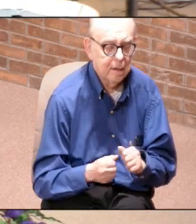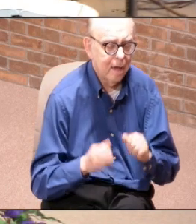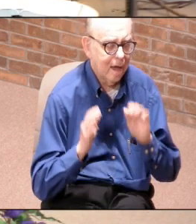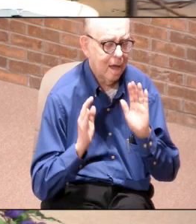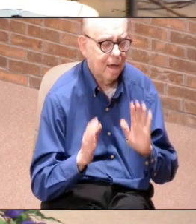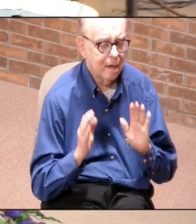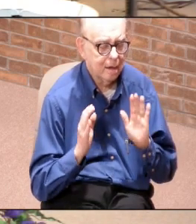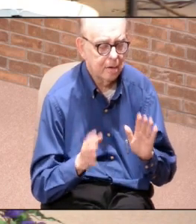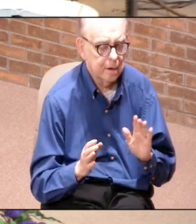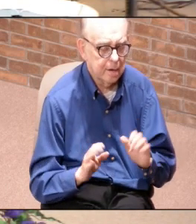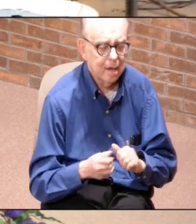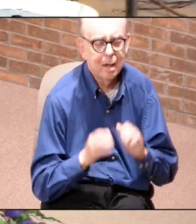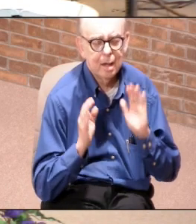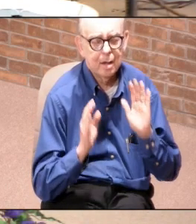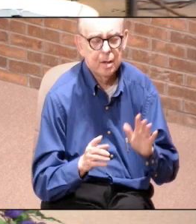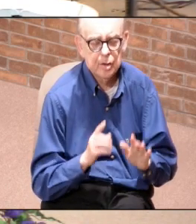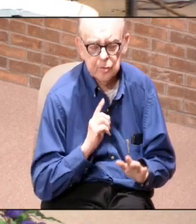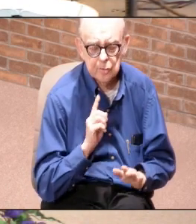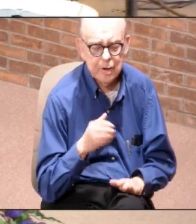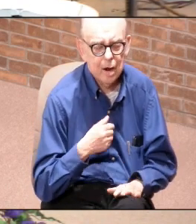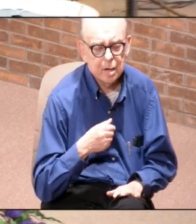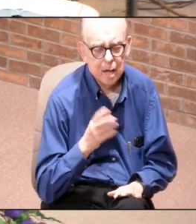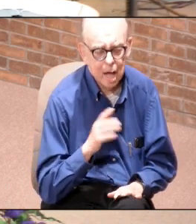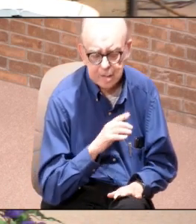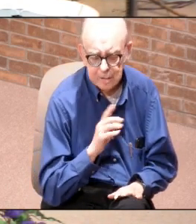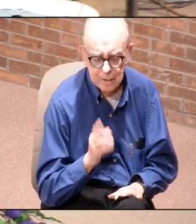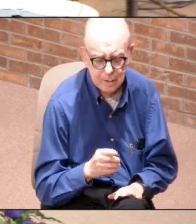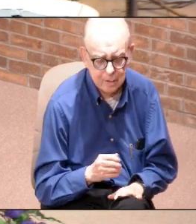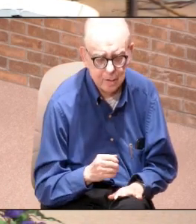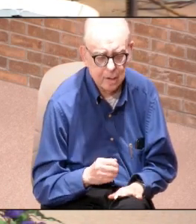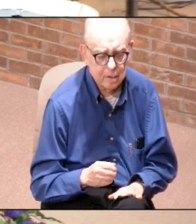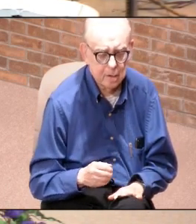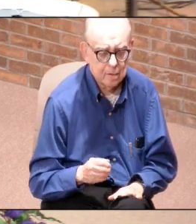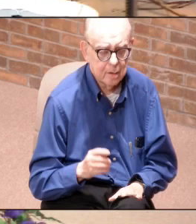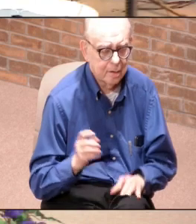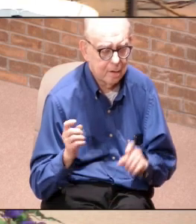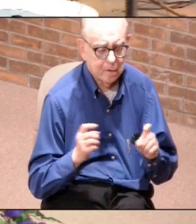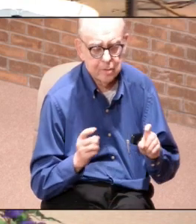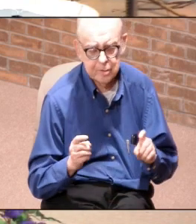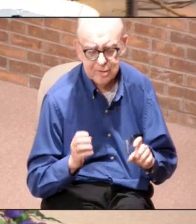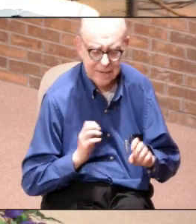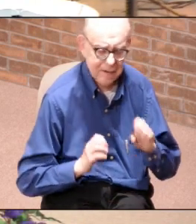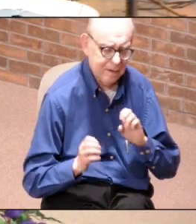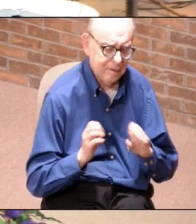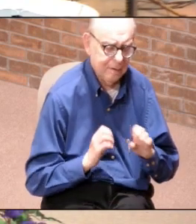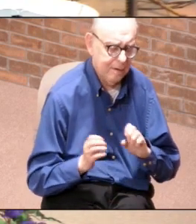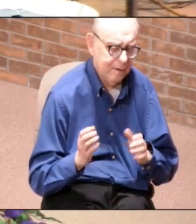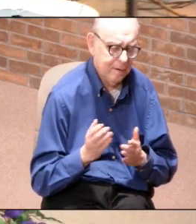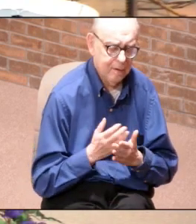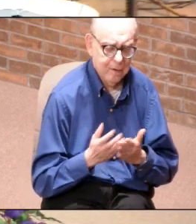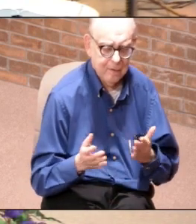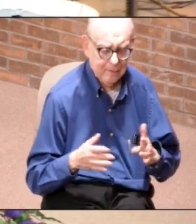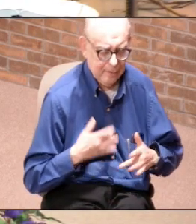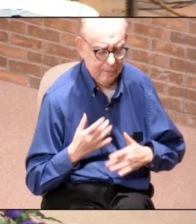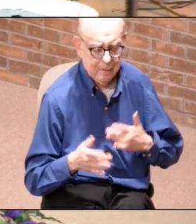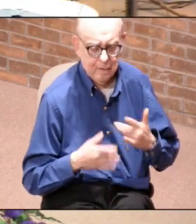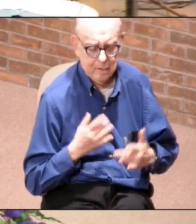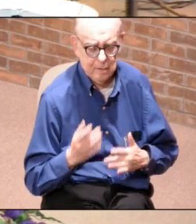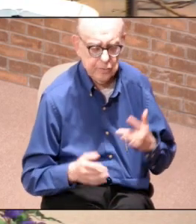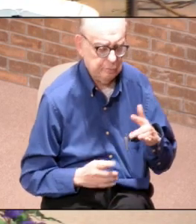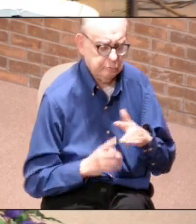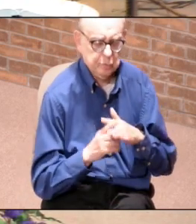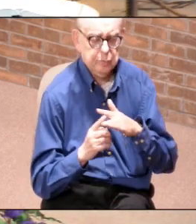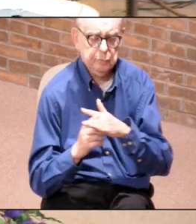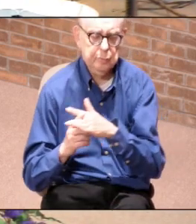great is our God. The expressions and the emotions and the feelings that are just